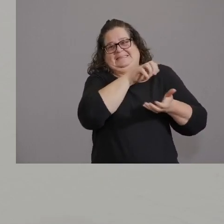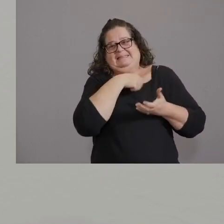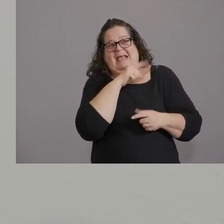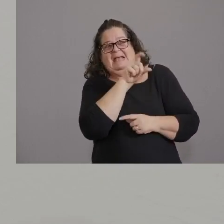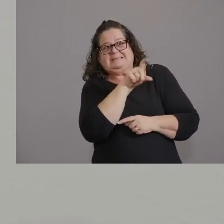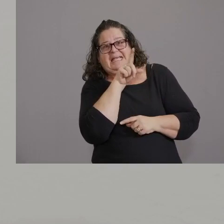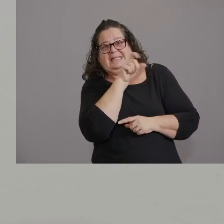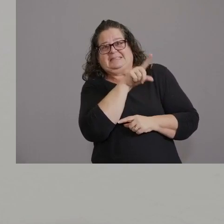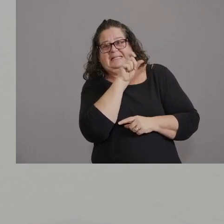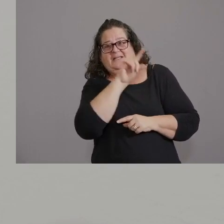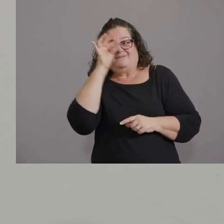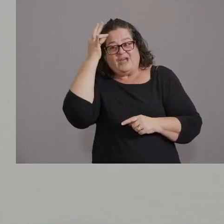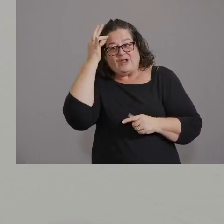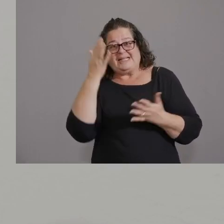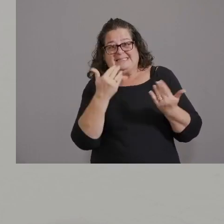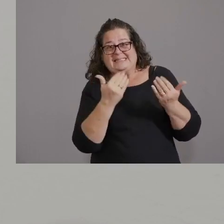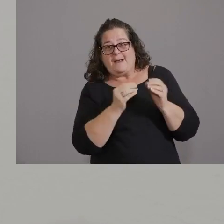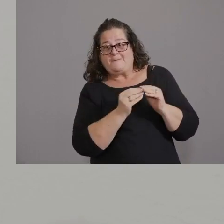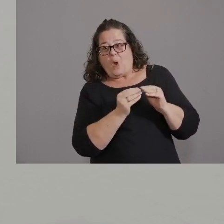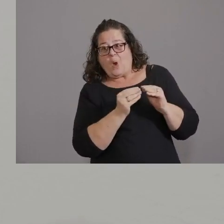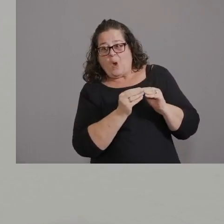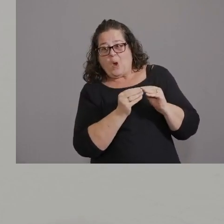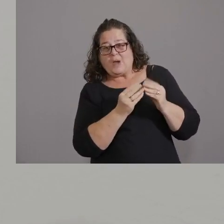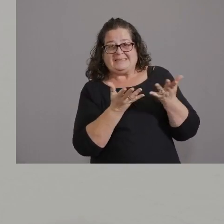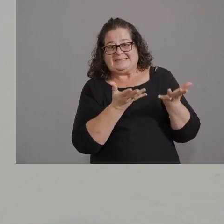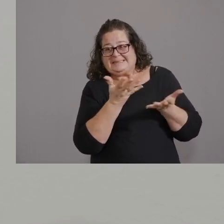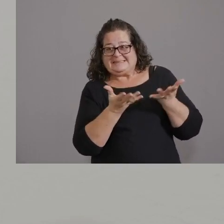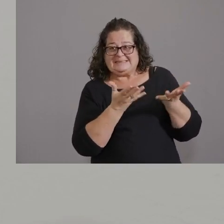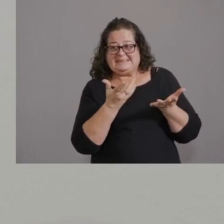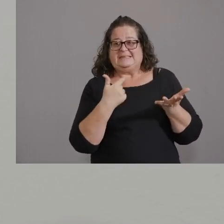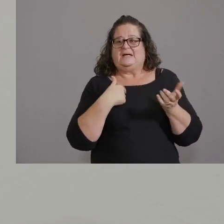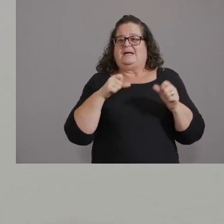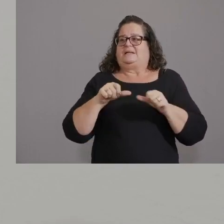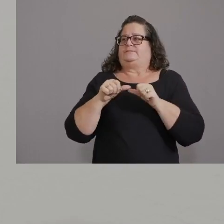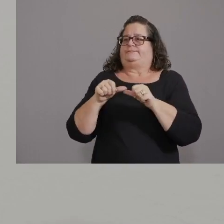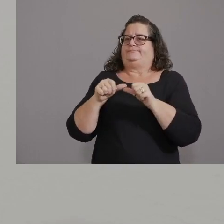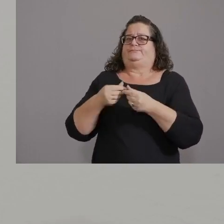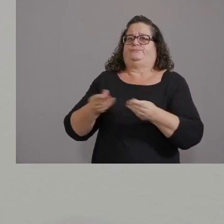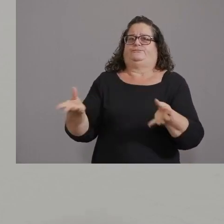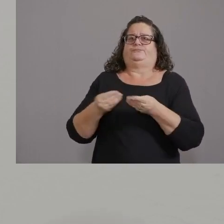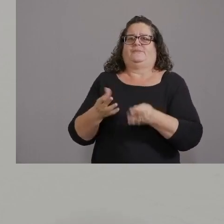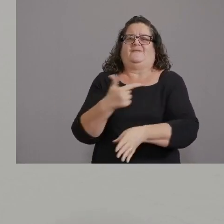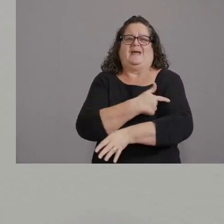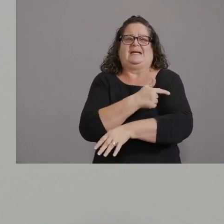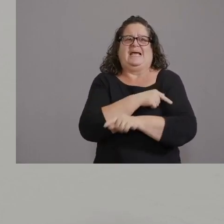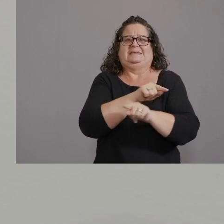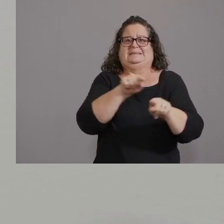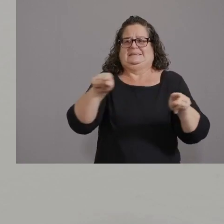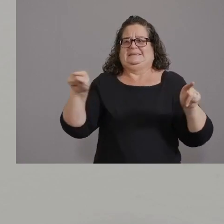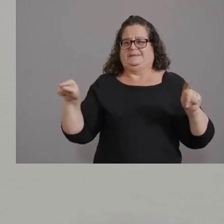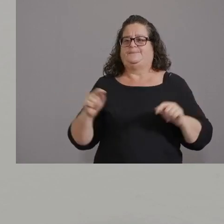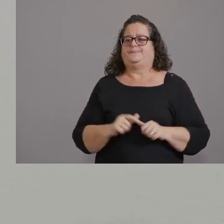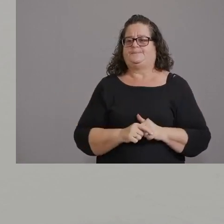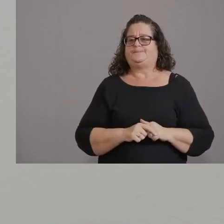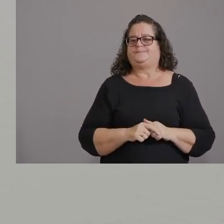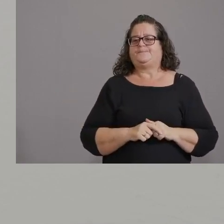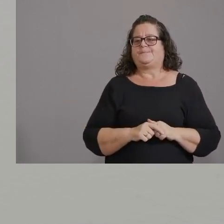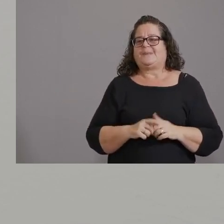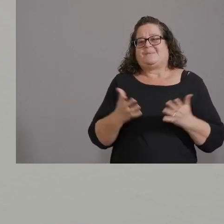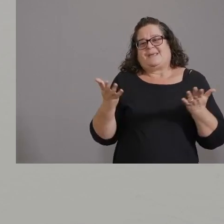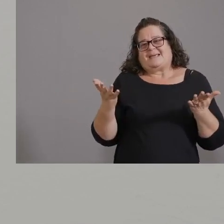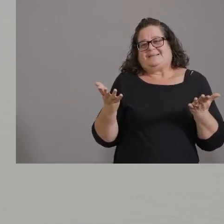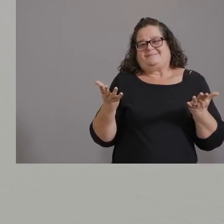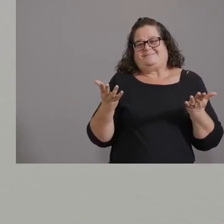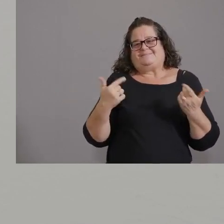get additional vaccine so that we can continue to vaccinate. But it's one of those things that